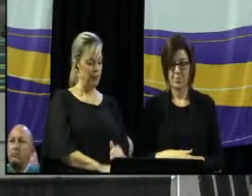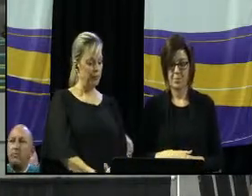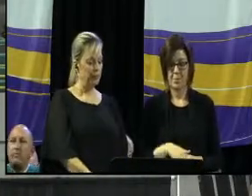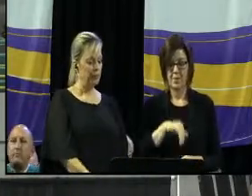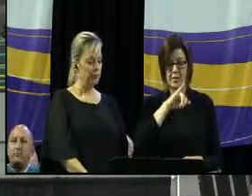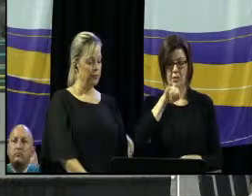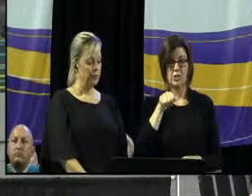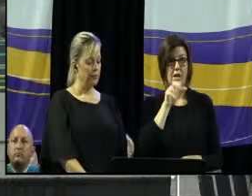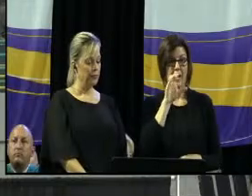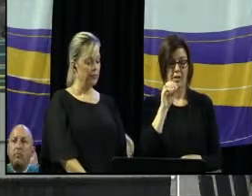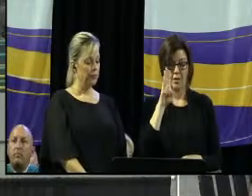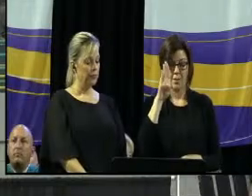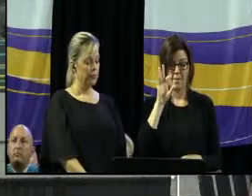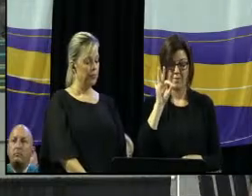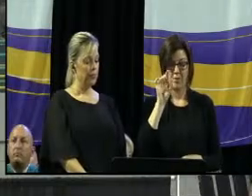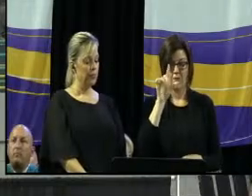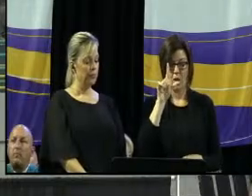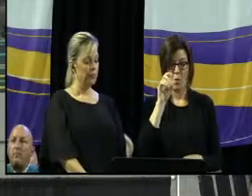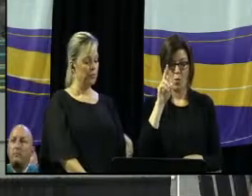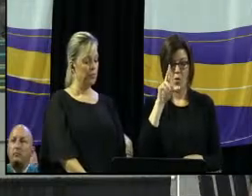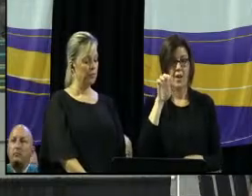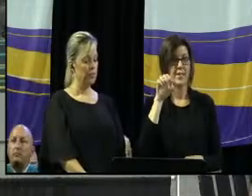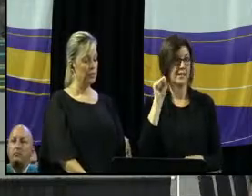Jacob Carlos Flores.